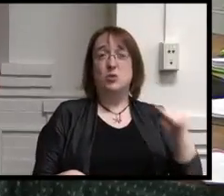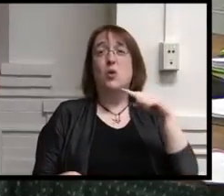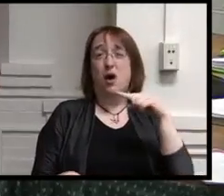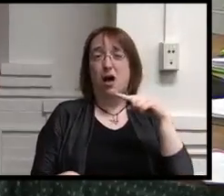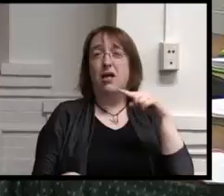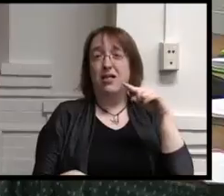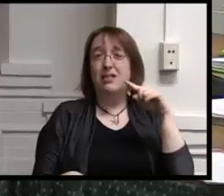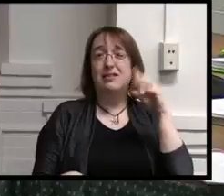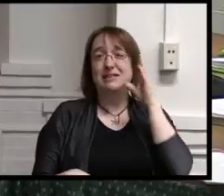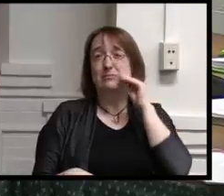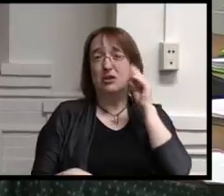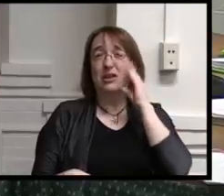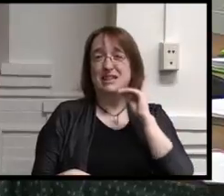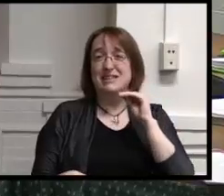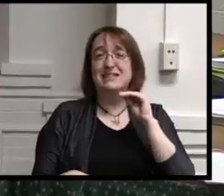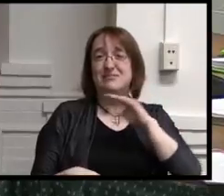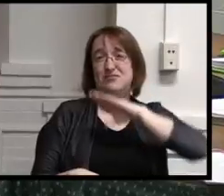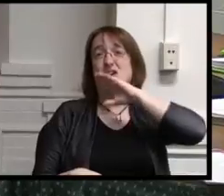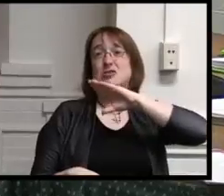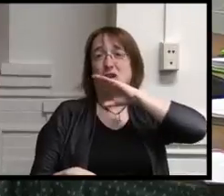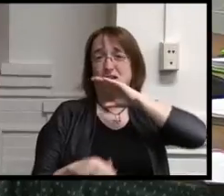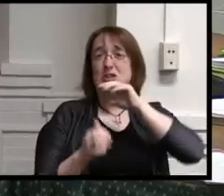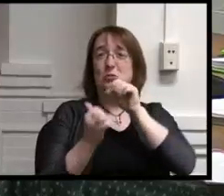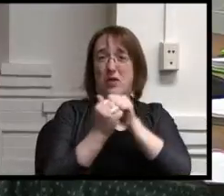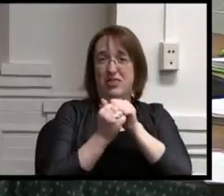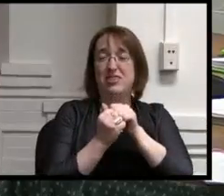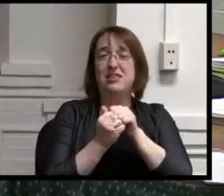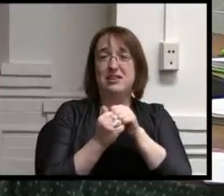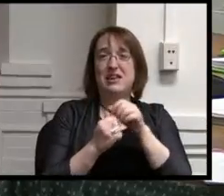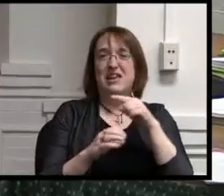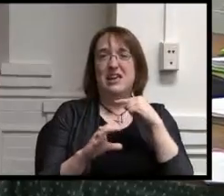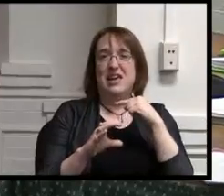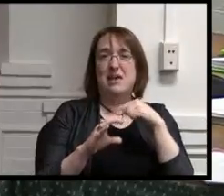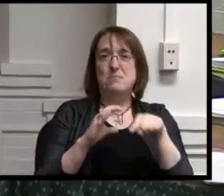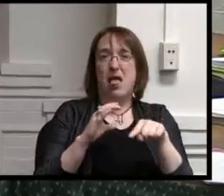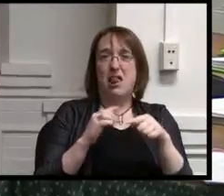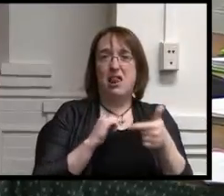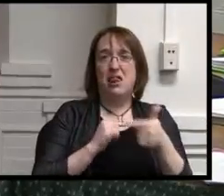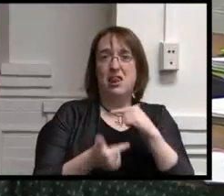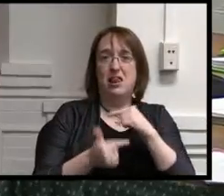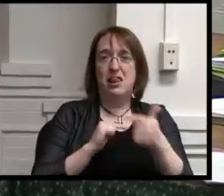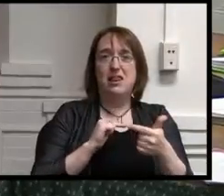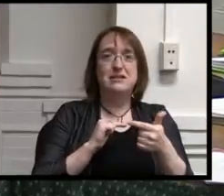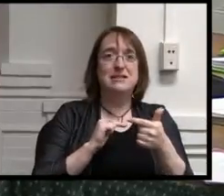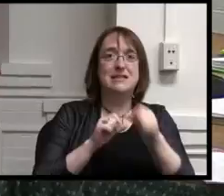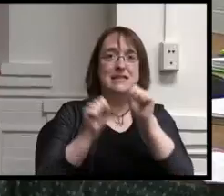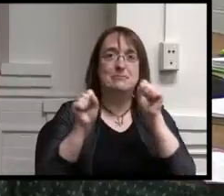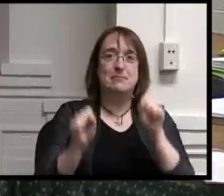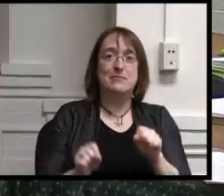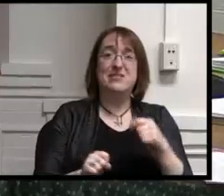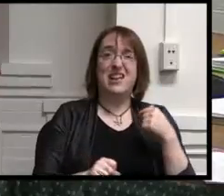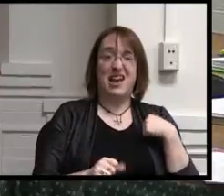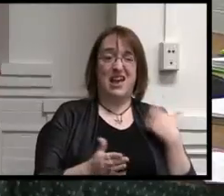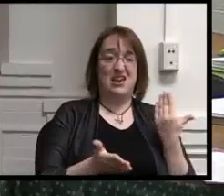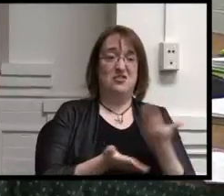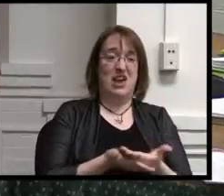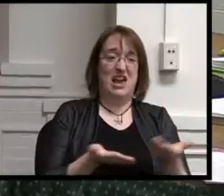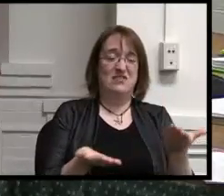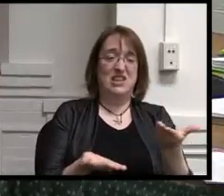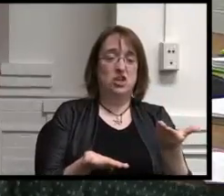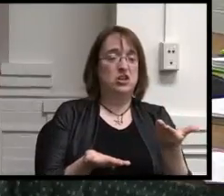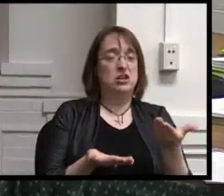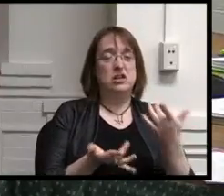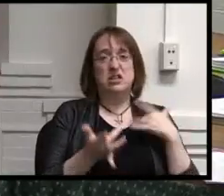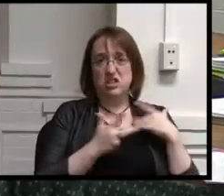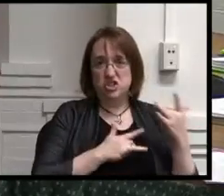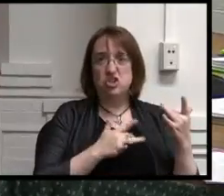have experienced a great deal of frustration with, along with the staff, which is the email system. From the day I arrived here in town, I have heard